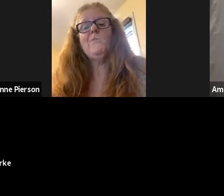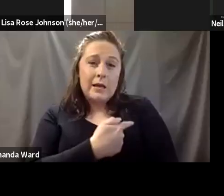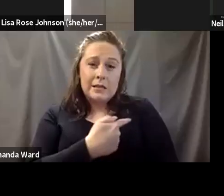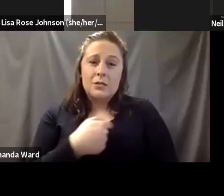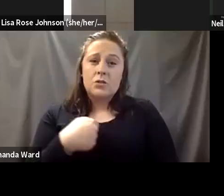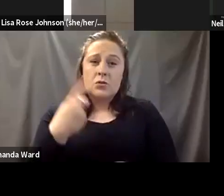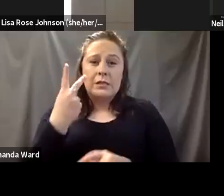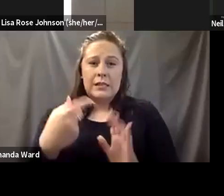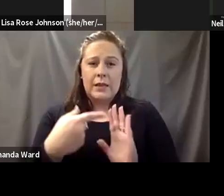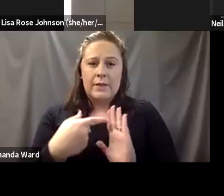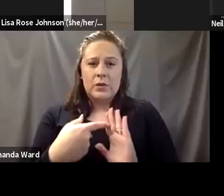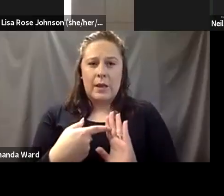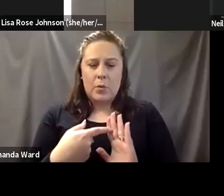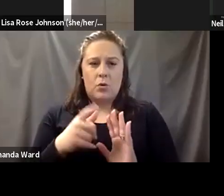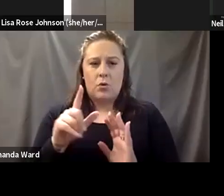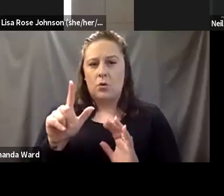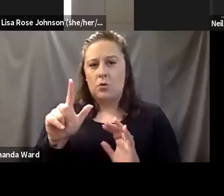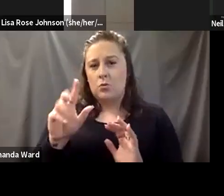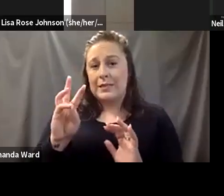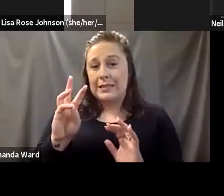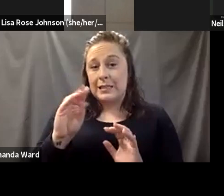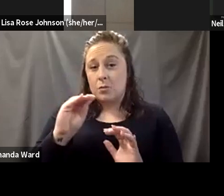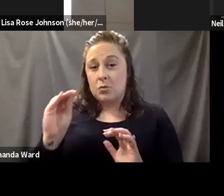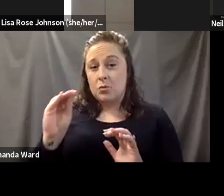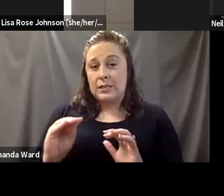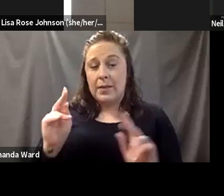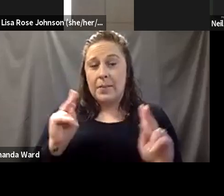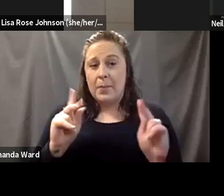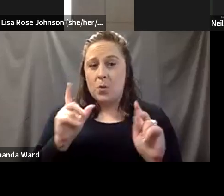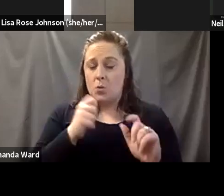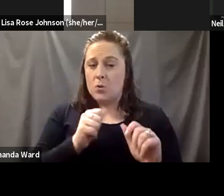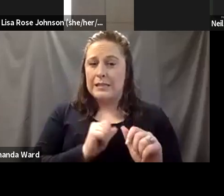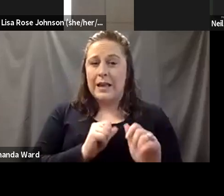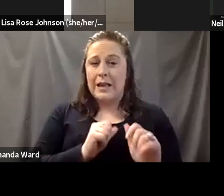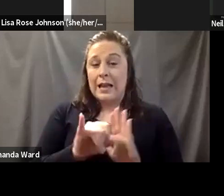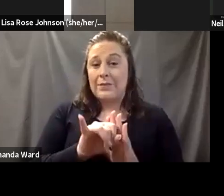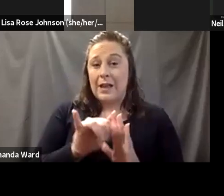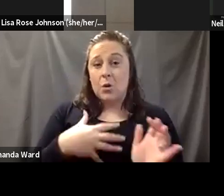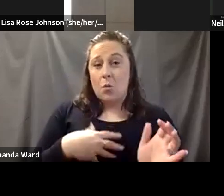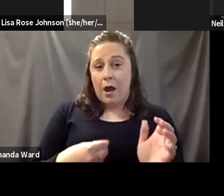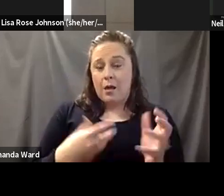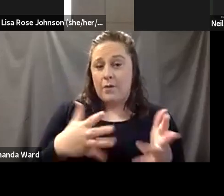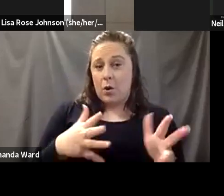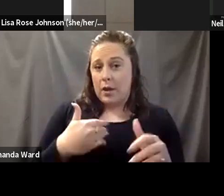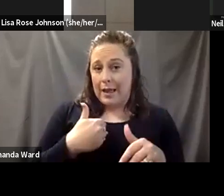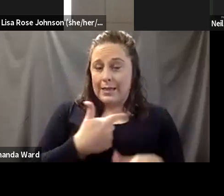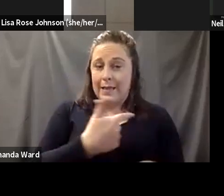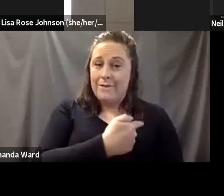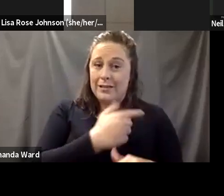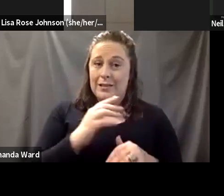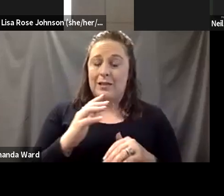can see that, for example, 26% of people that self-identified as white have had the vaccine